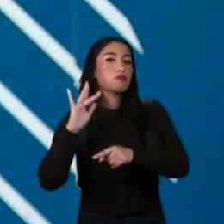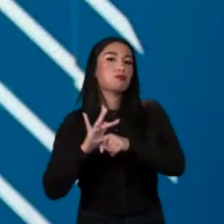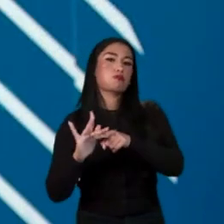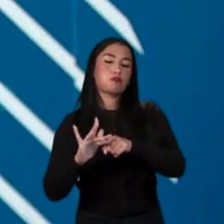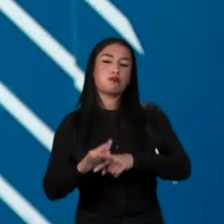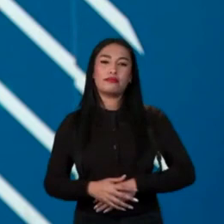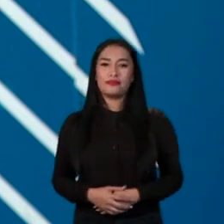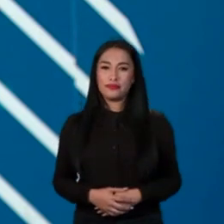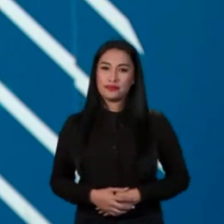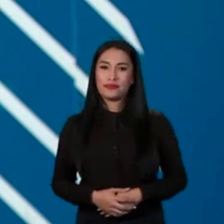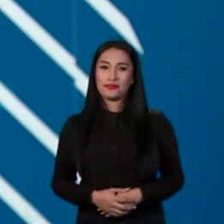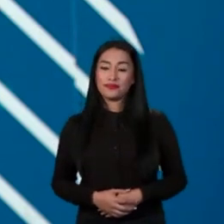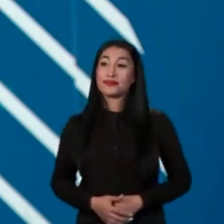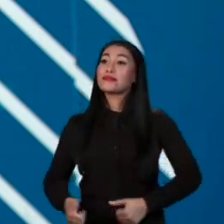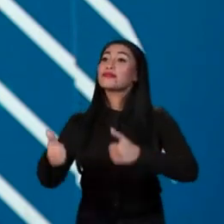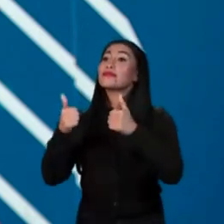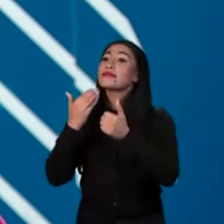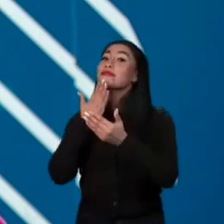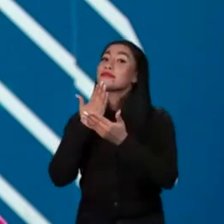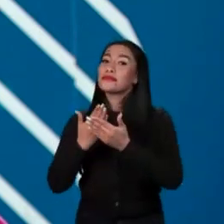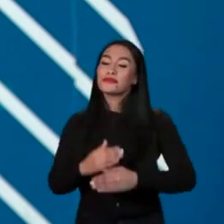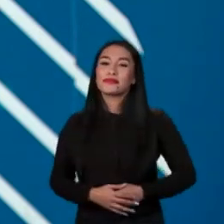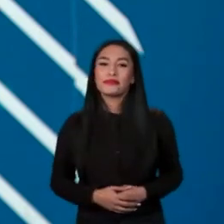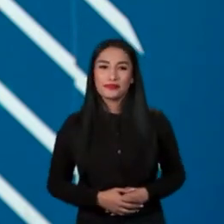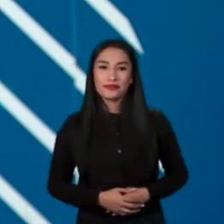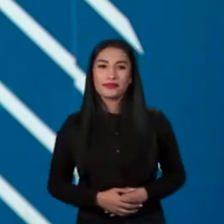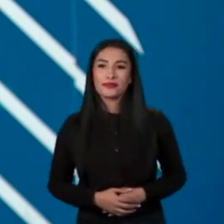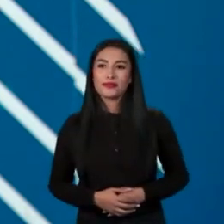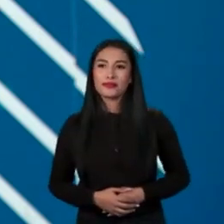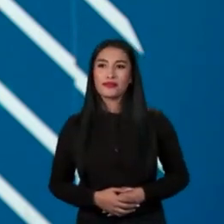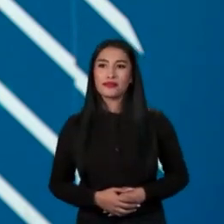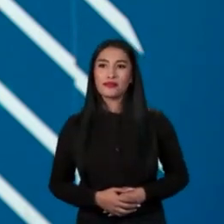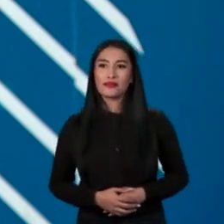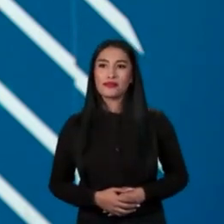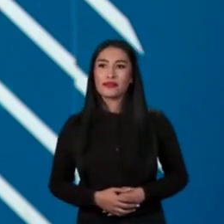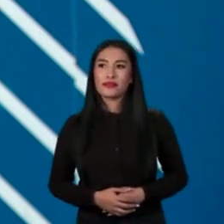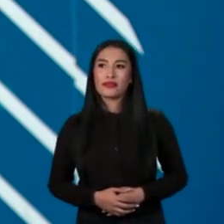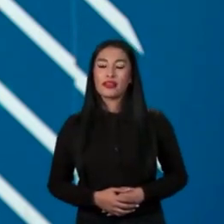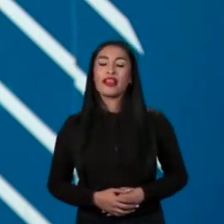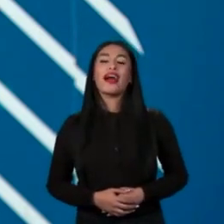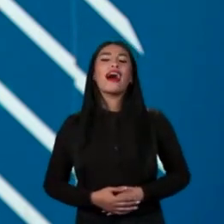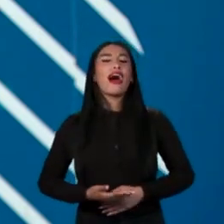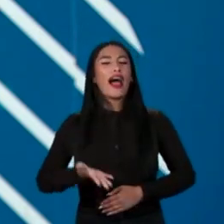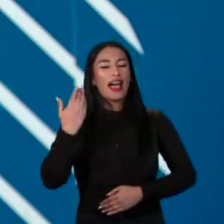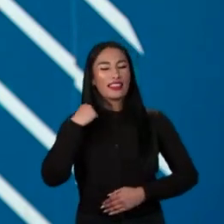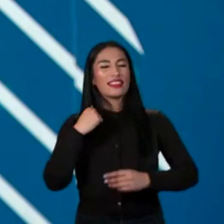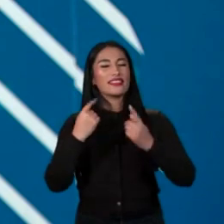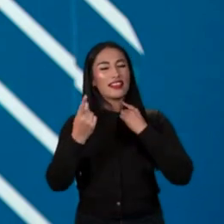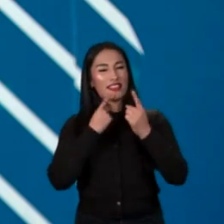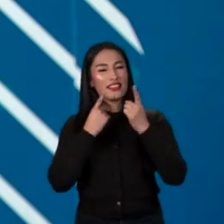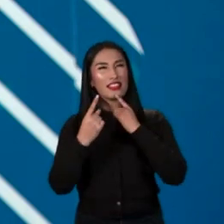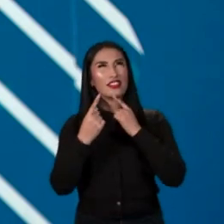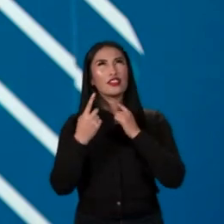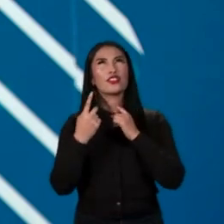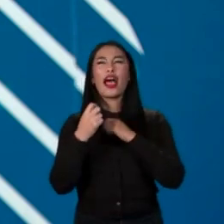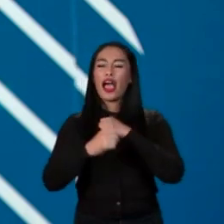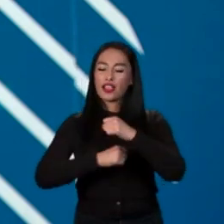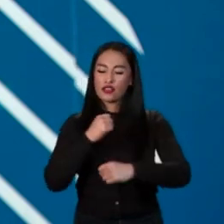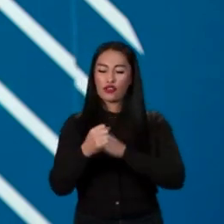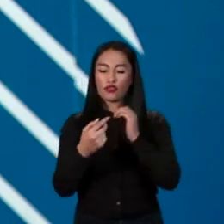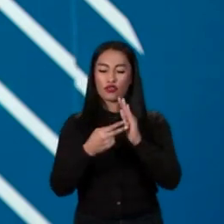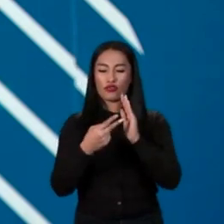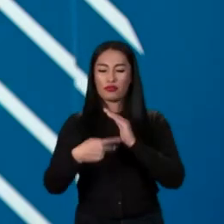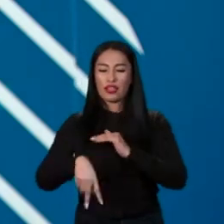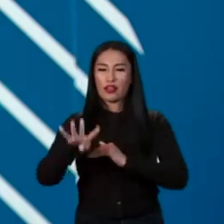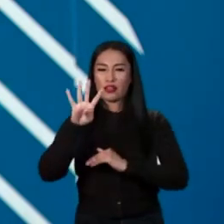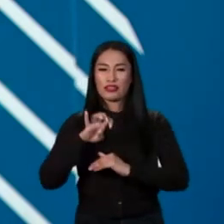Bueno, muy bien. Y dice Luis David, me acuerdo conversaciones que teníamos en el año 2019 sobre